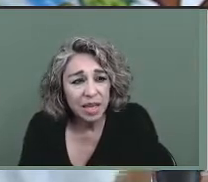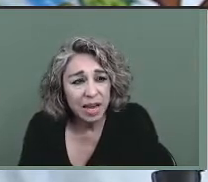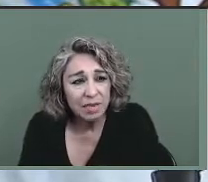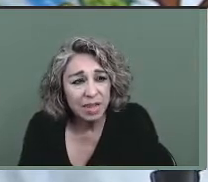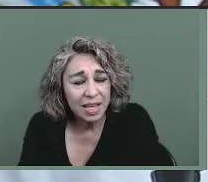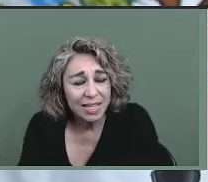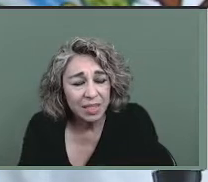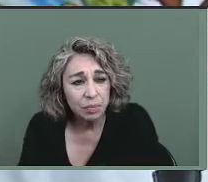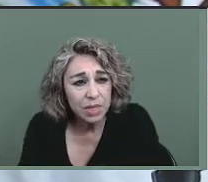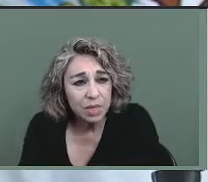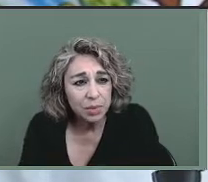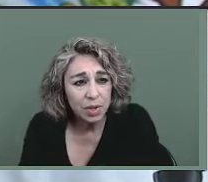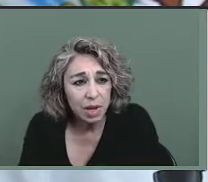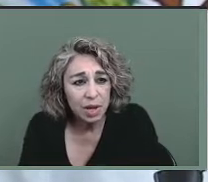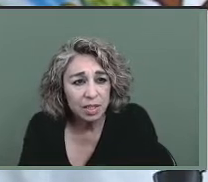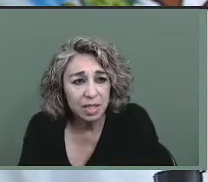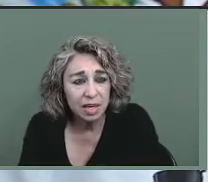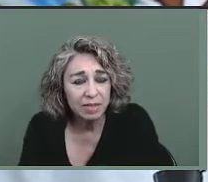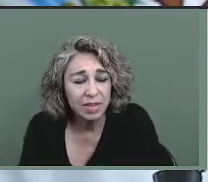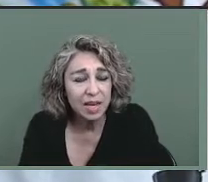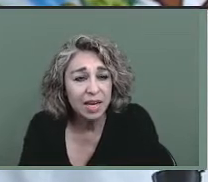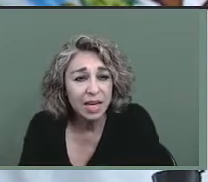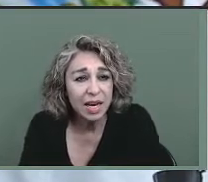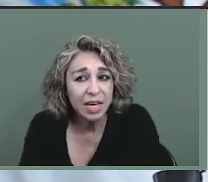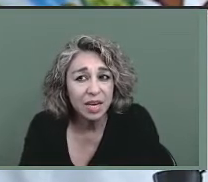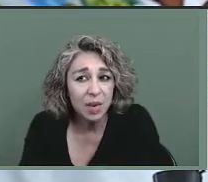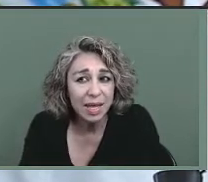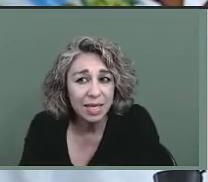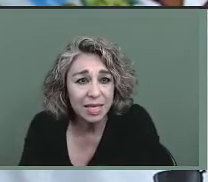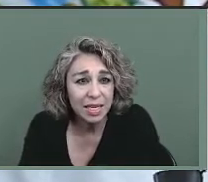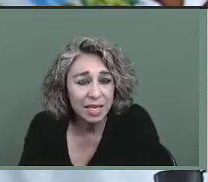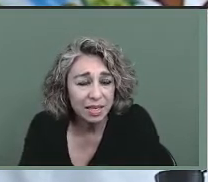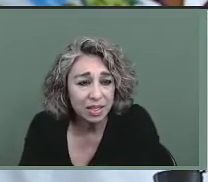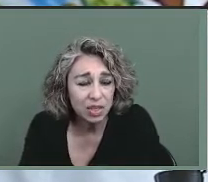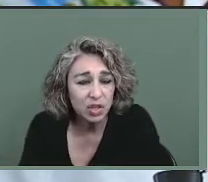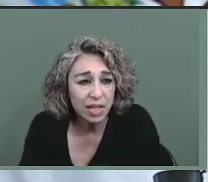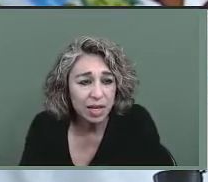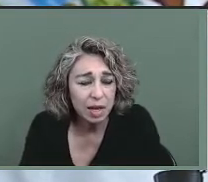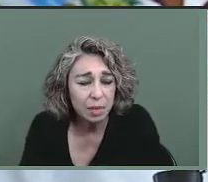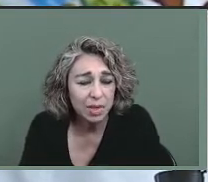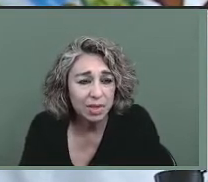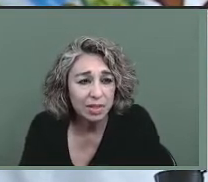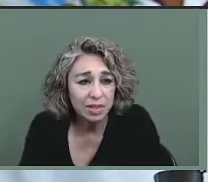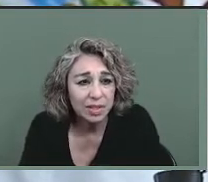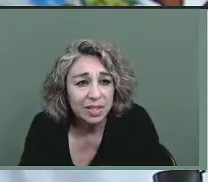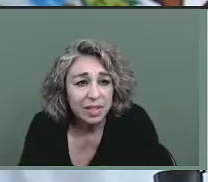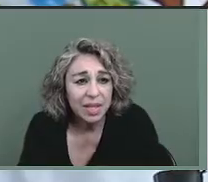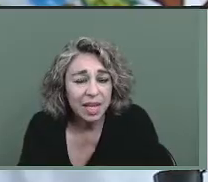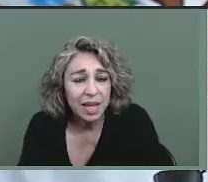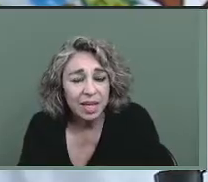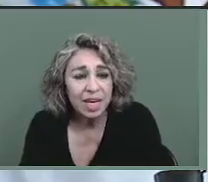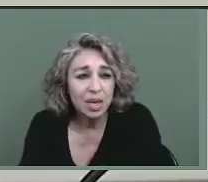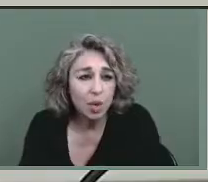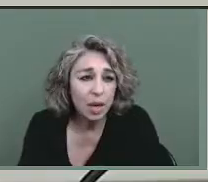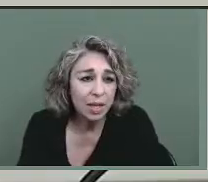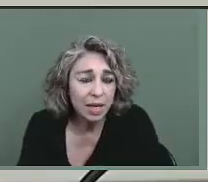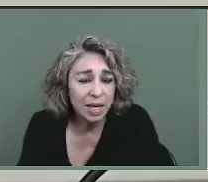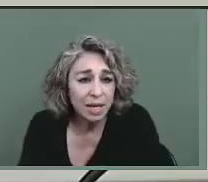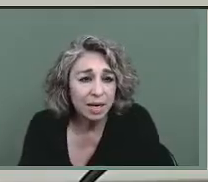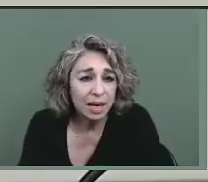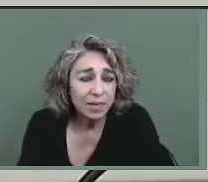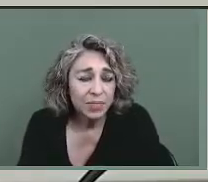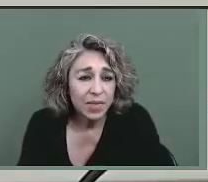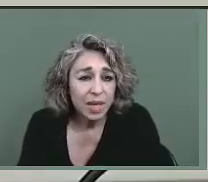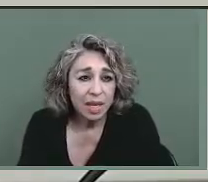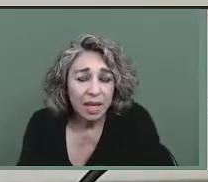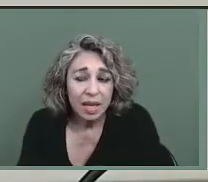to everything. It's the principal cause of inequality, social economical inequality.